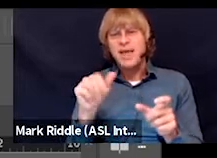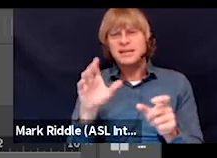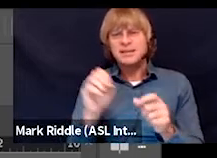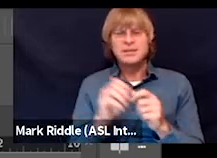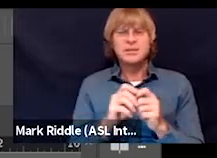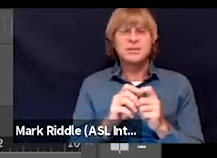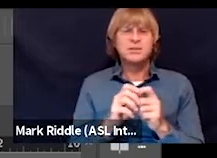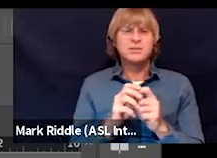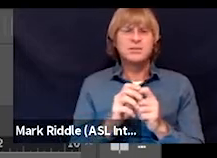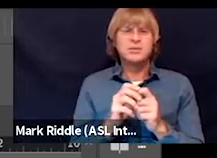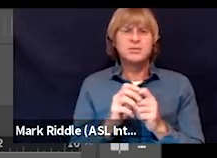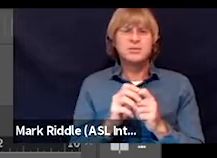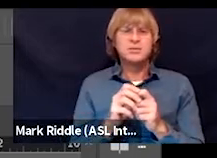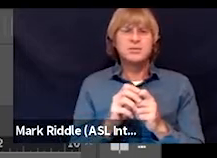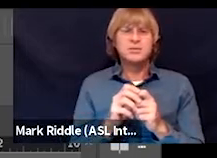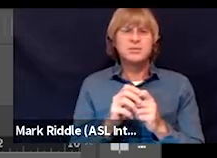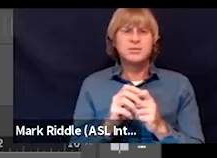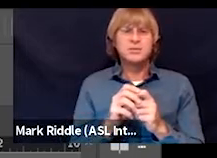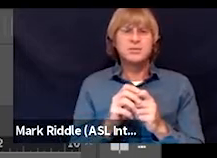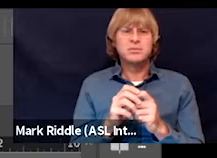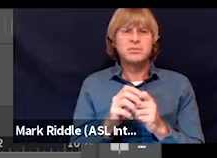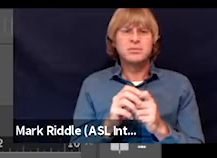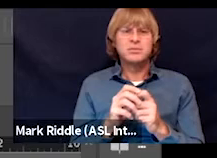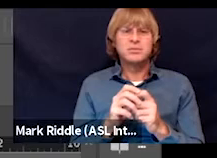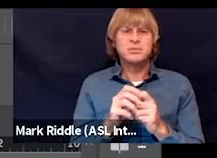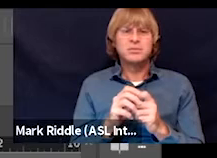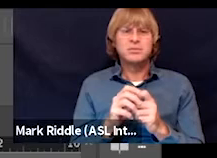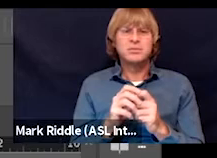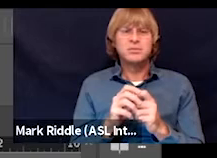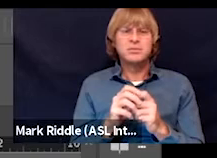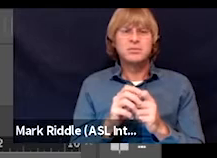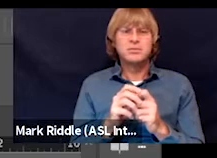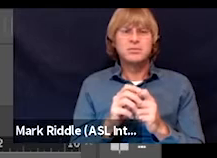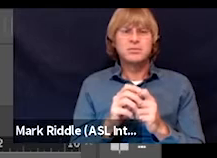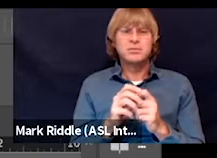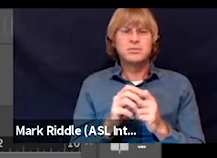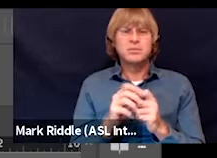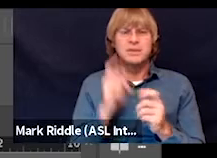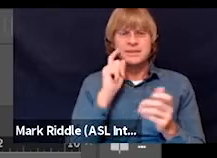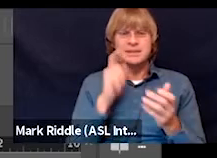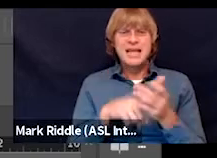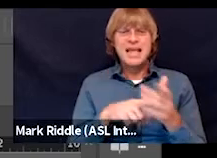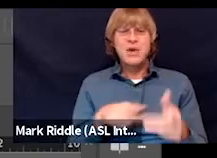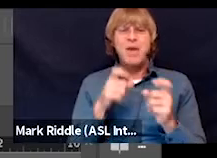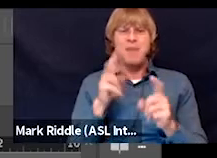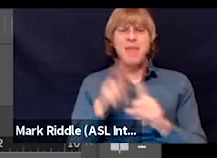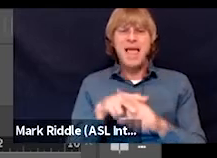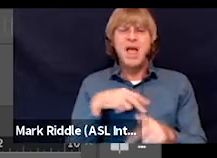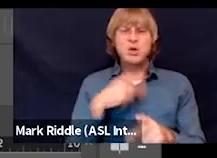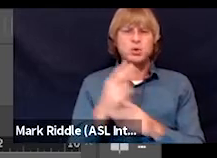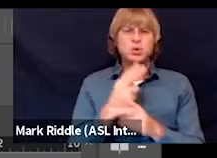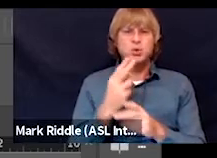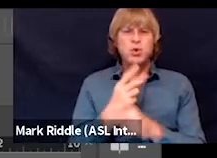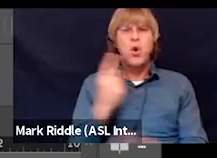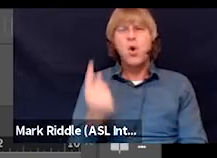space. Okay. You can see that quick apply, I use it all the time because it's like, I